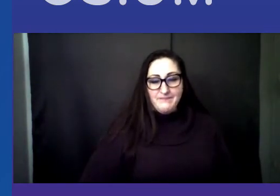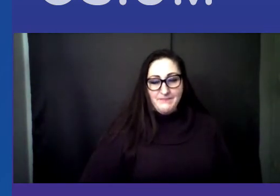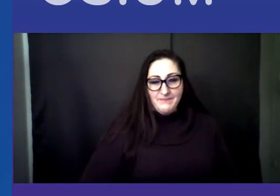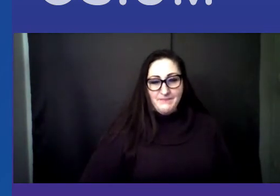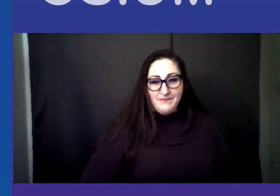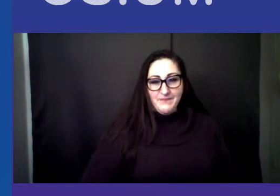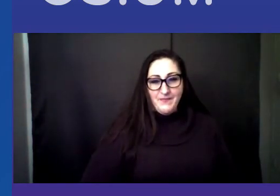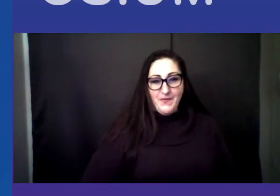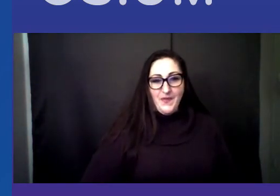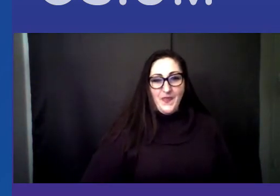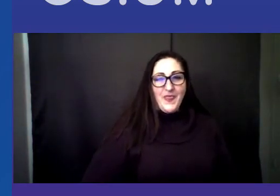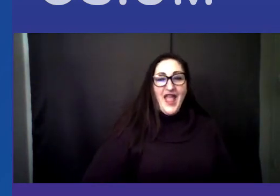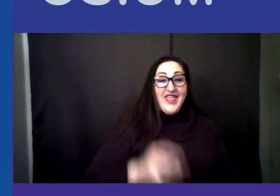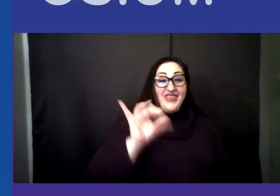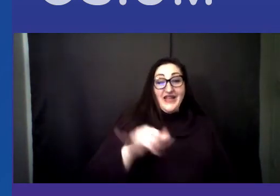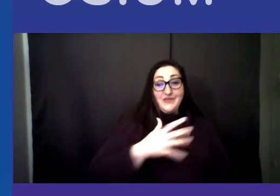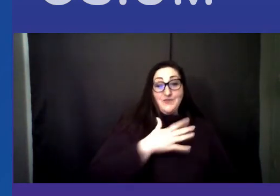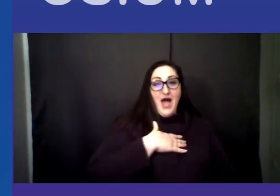235